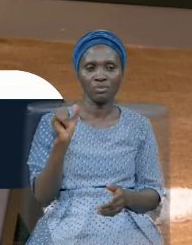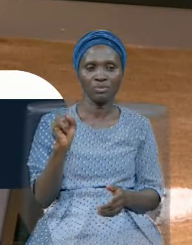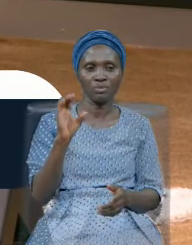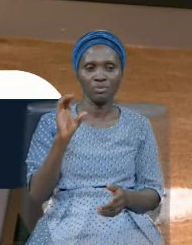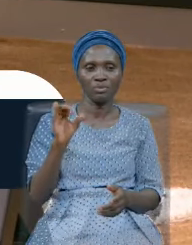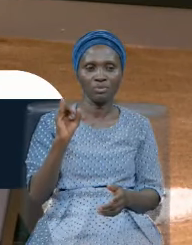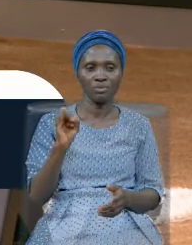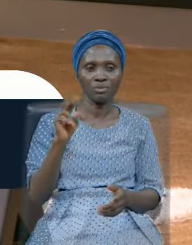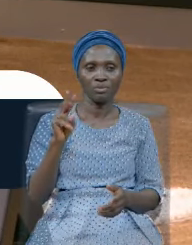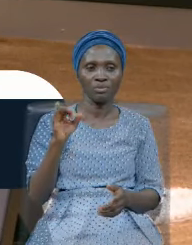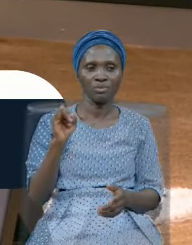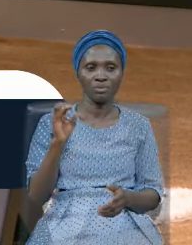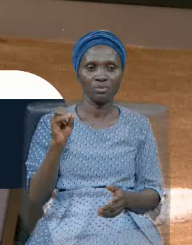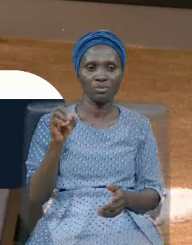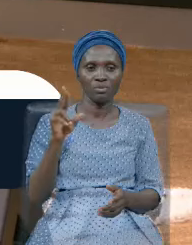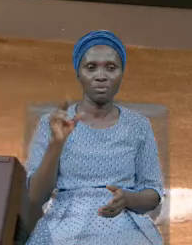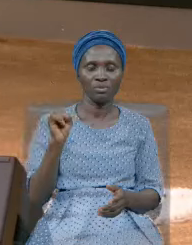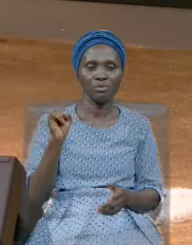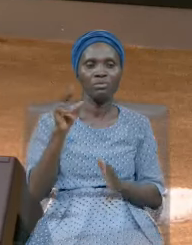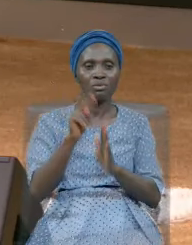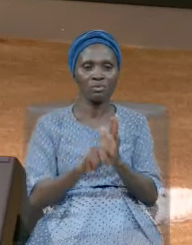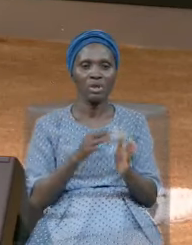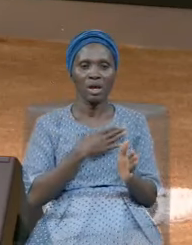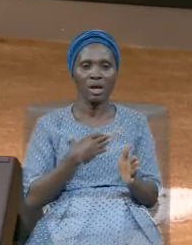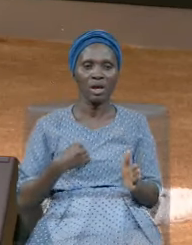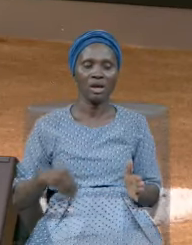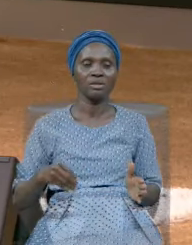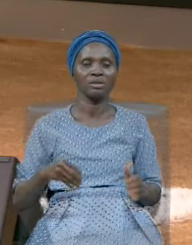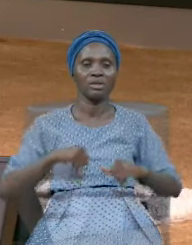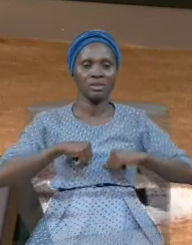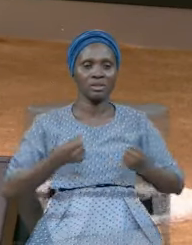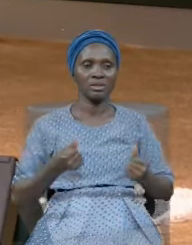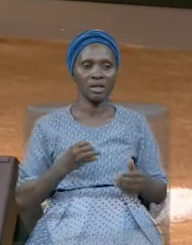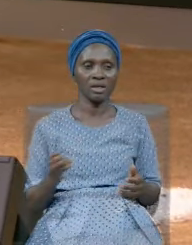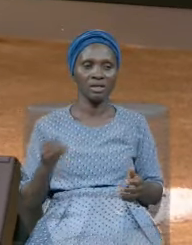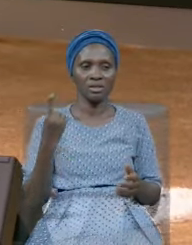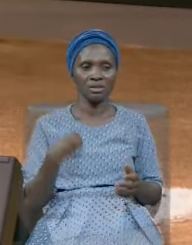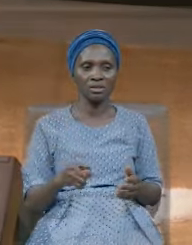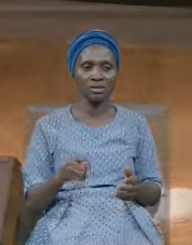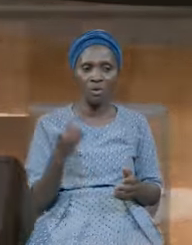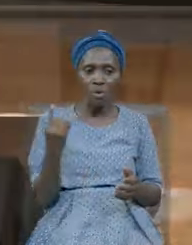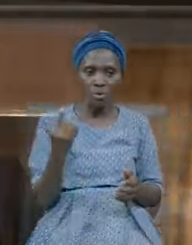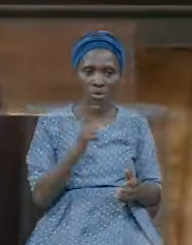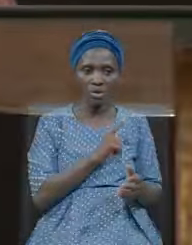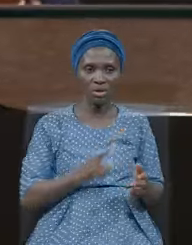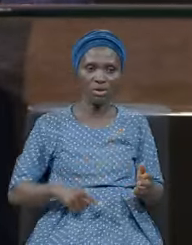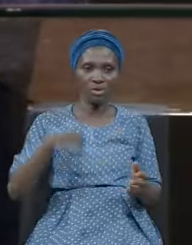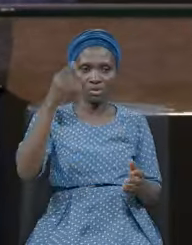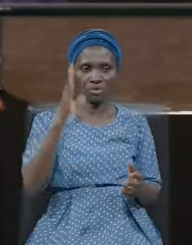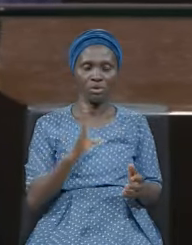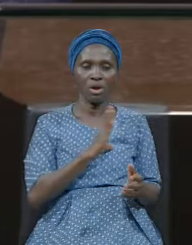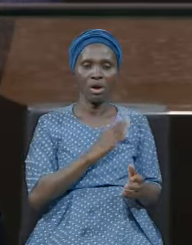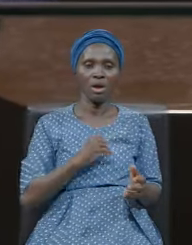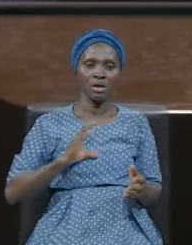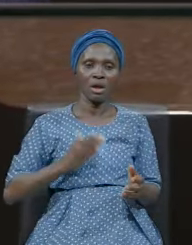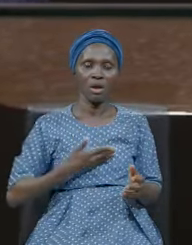our Lord Jesus Christ. Those are the people that trample on the grace of God, and